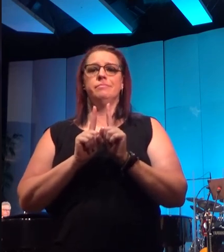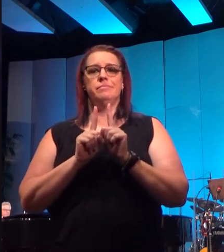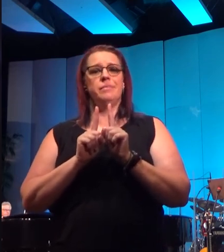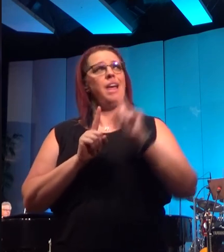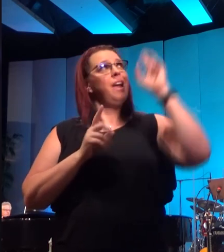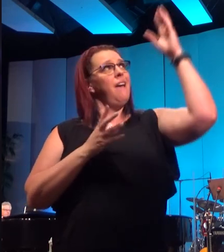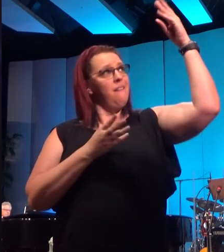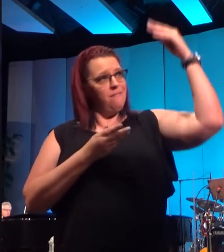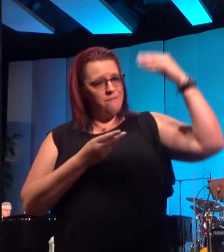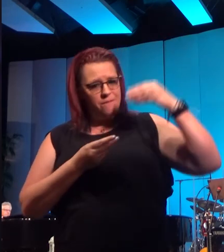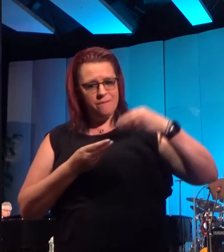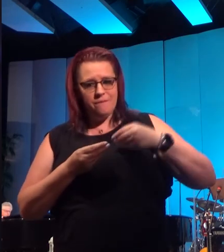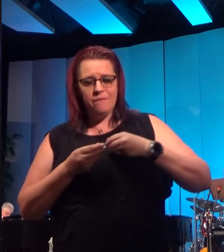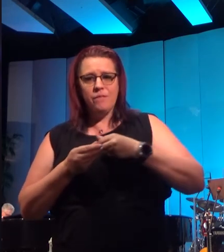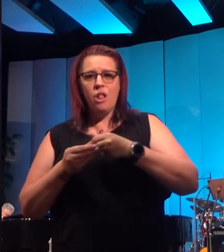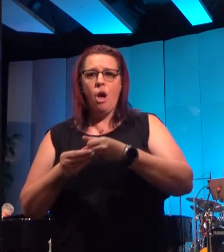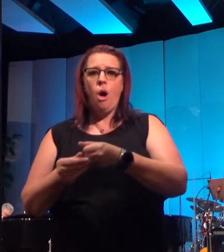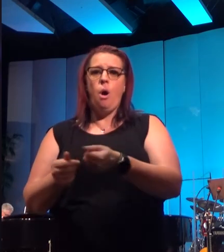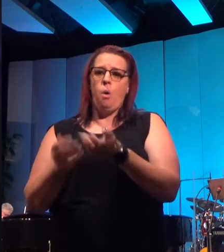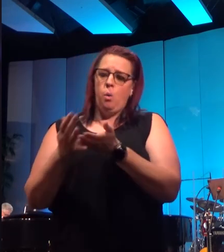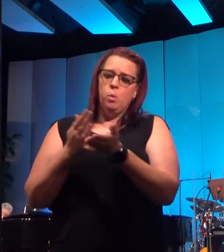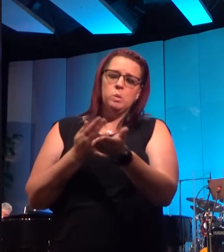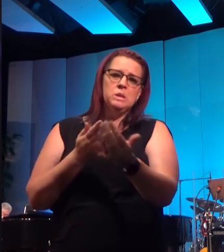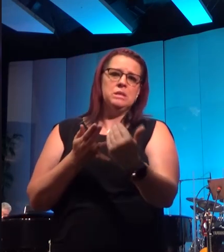flowing in and out through